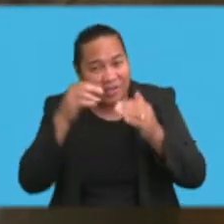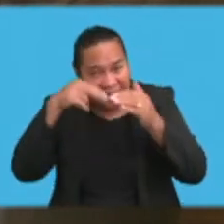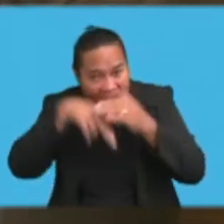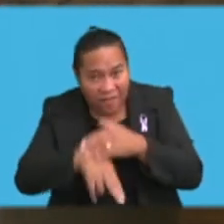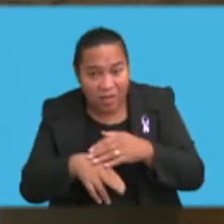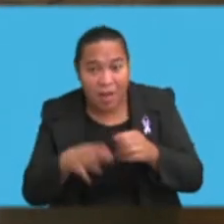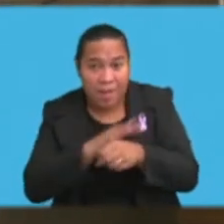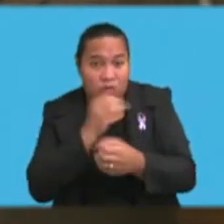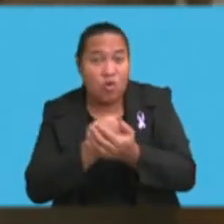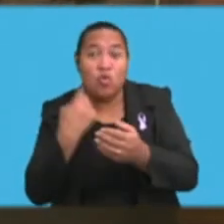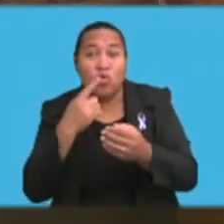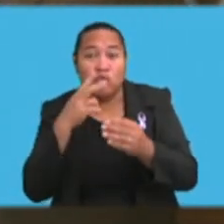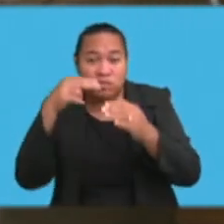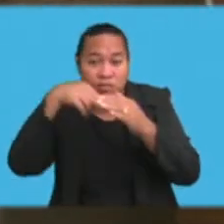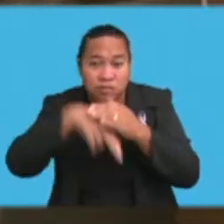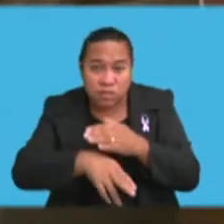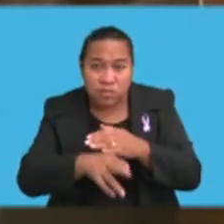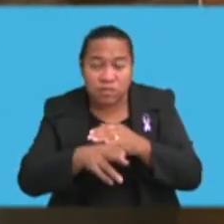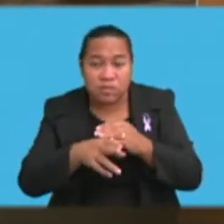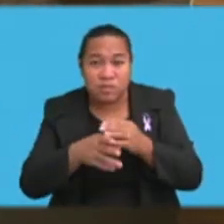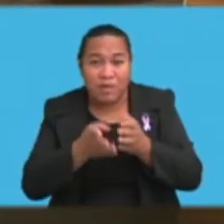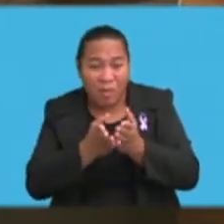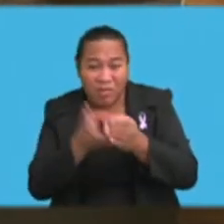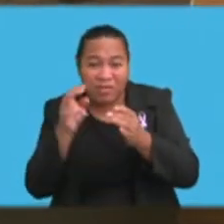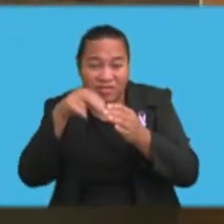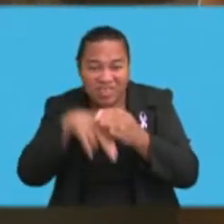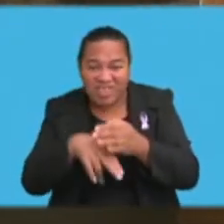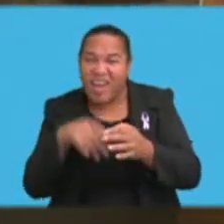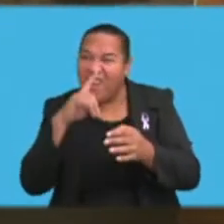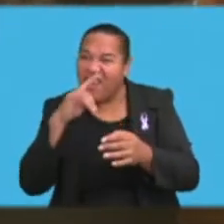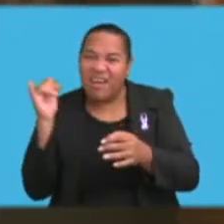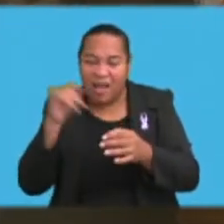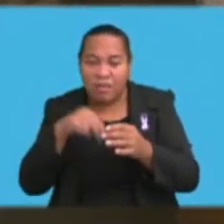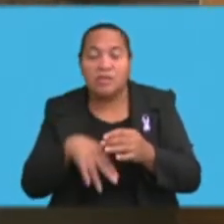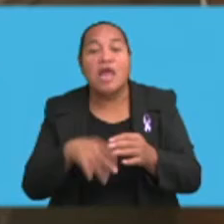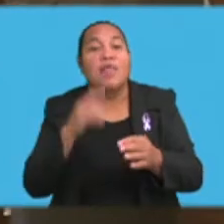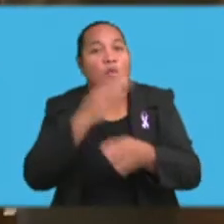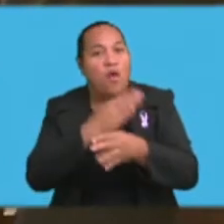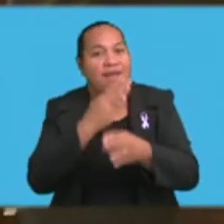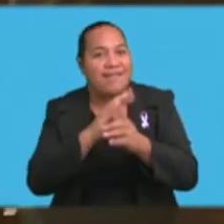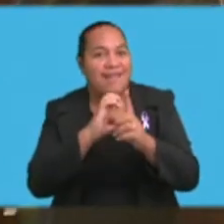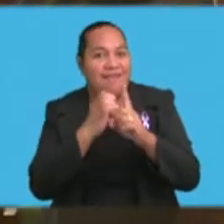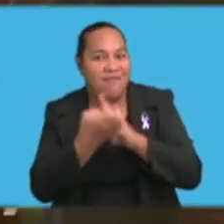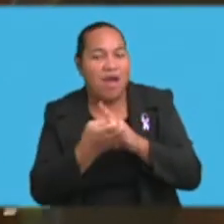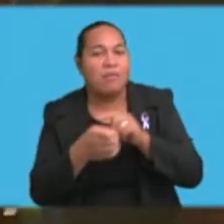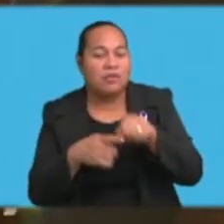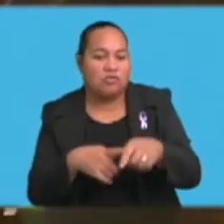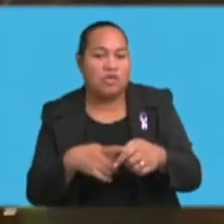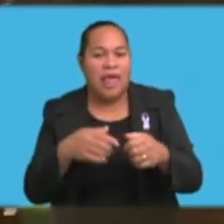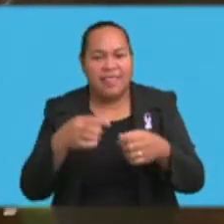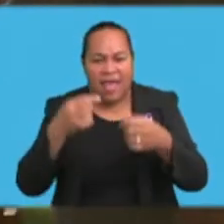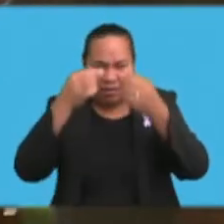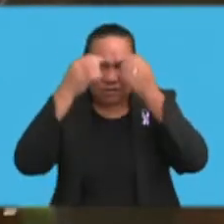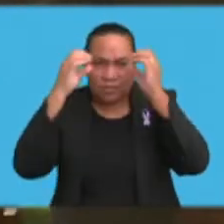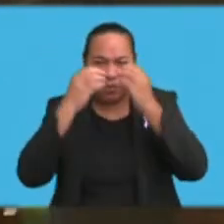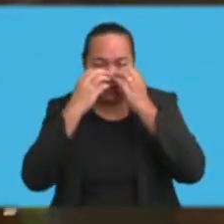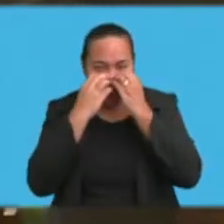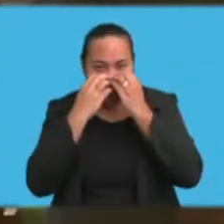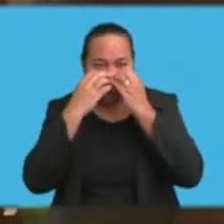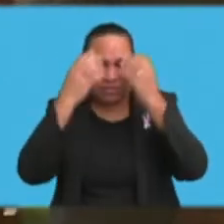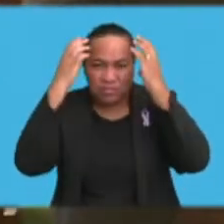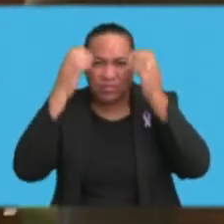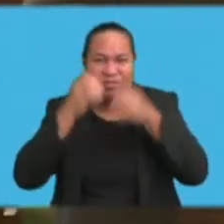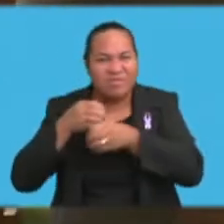are employed in diving or those that come for recreational diving, they are working in an environment where the gear is up to par so that they might not